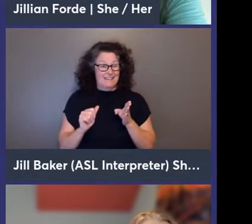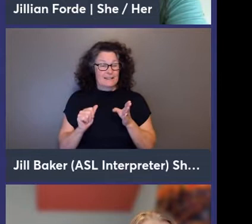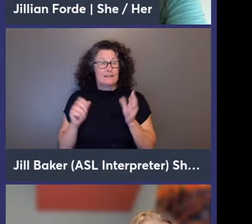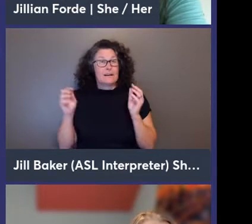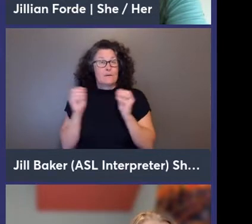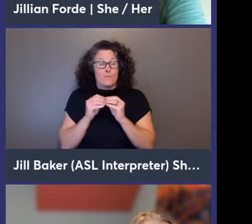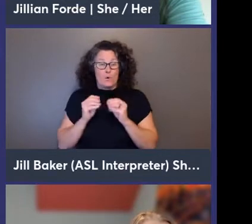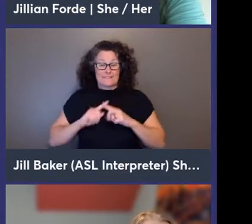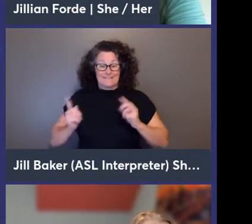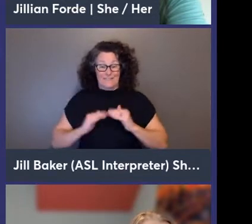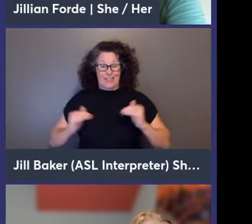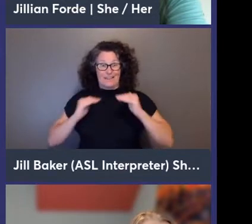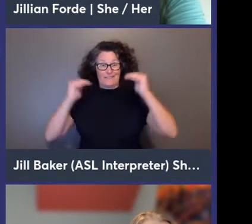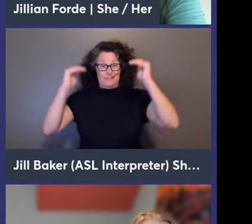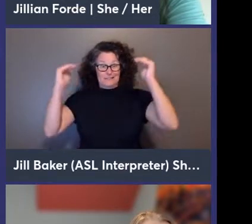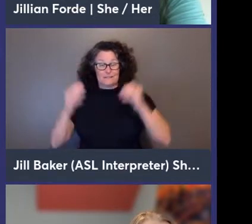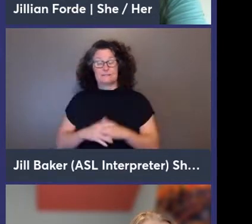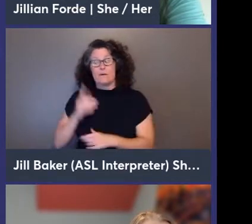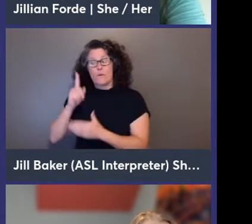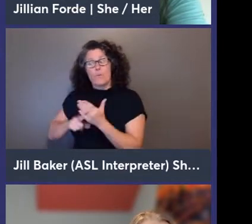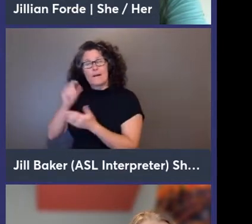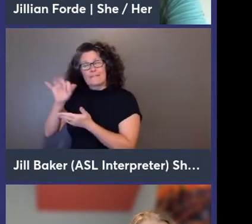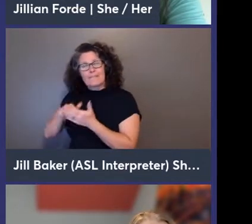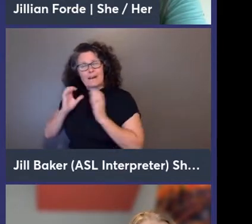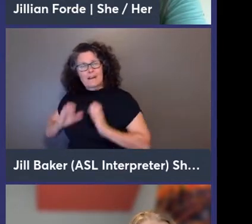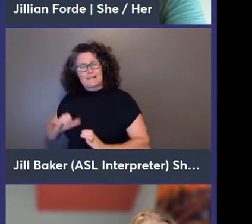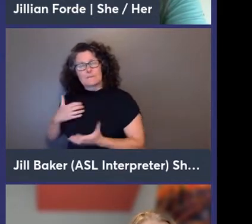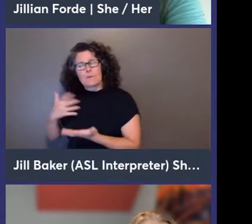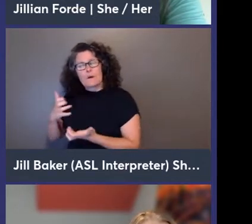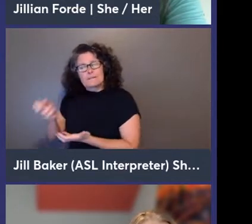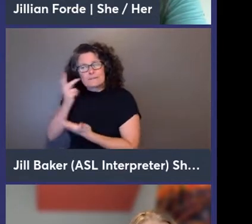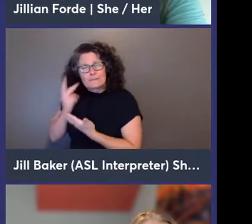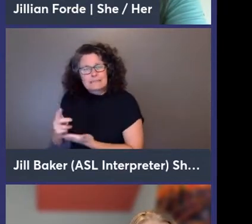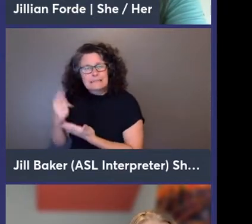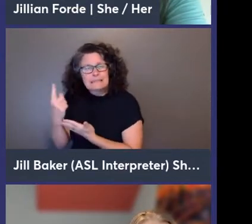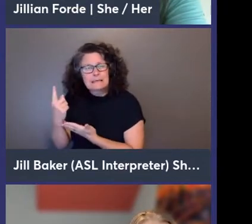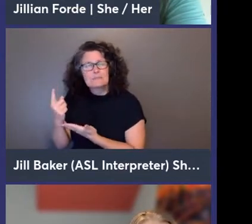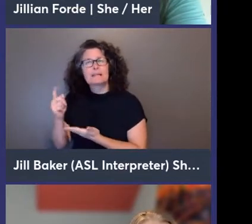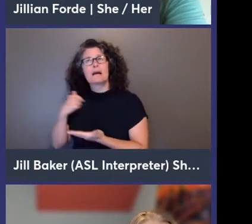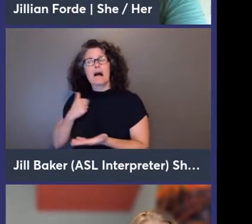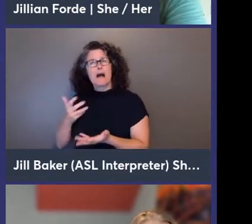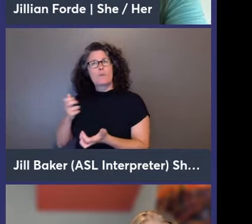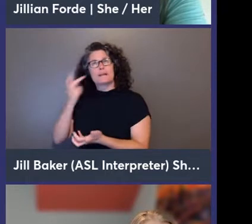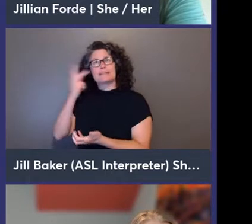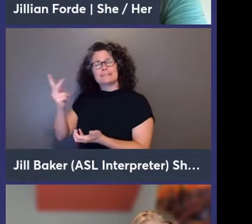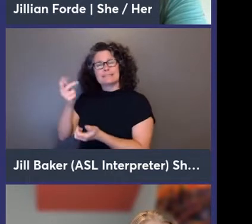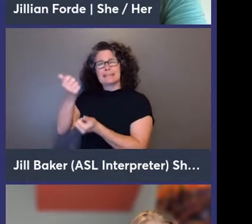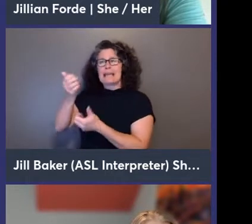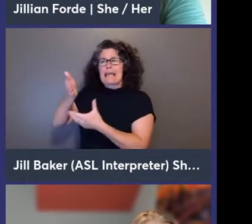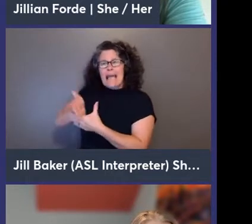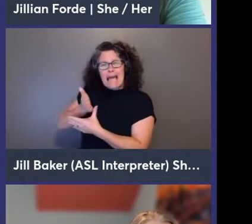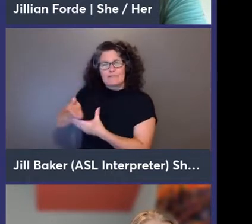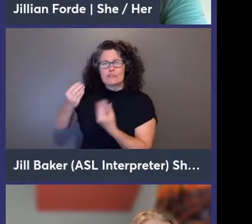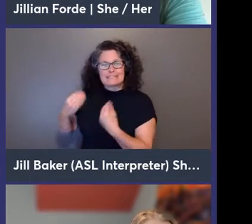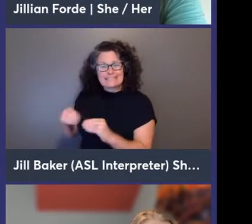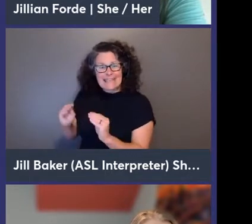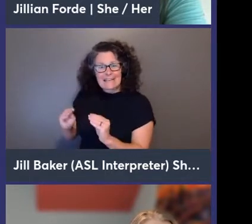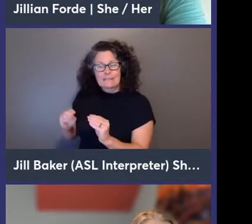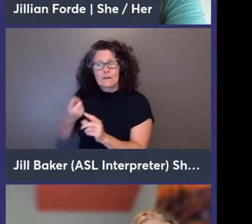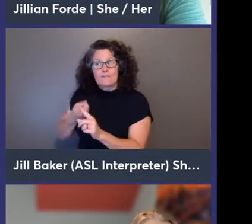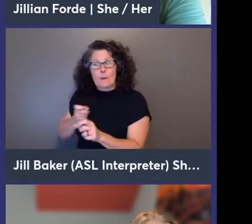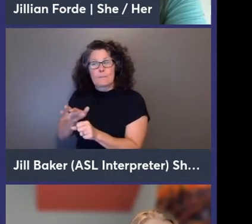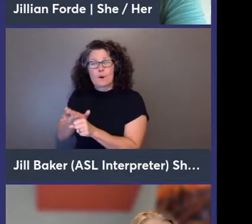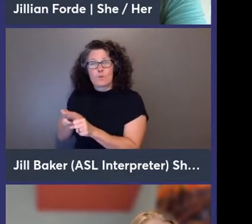of levels. But what if the customer just want to see something like, I want to see the average sales by